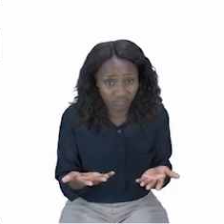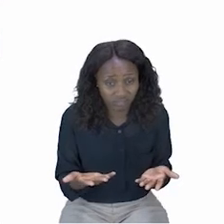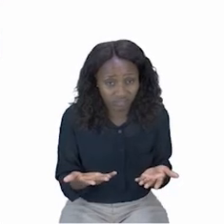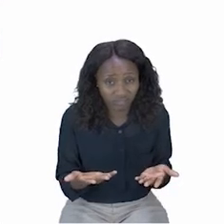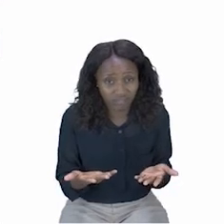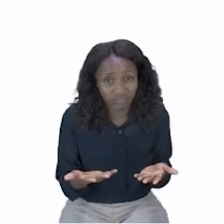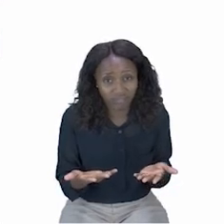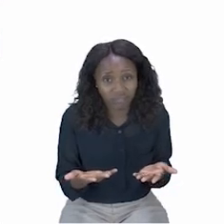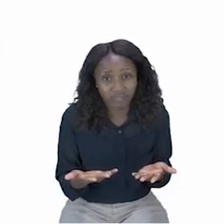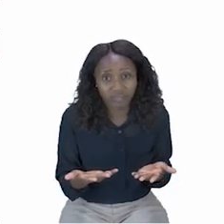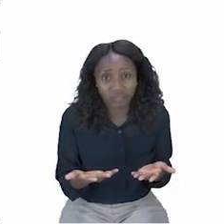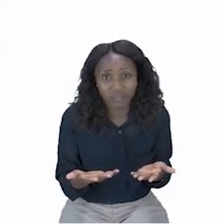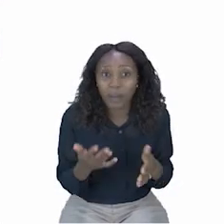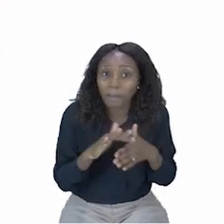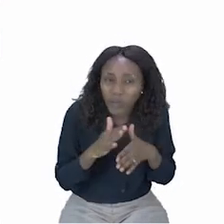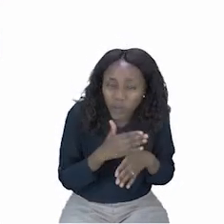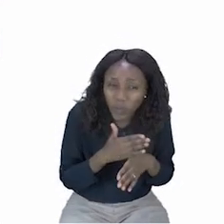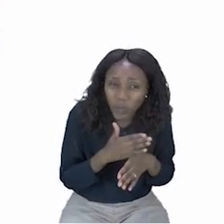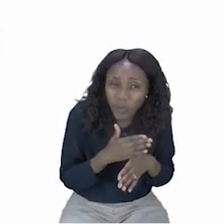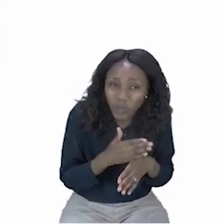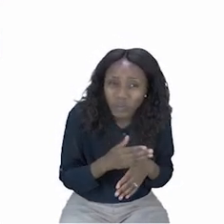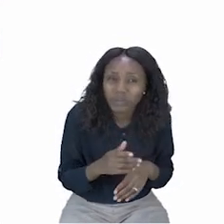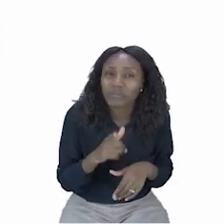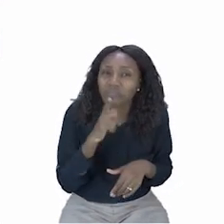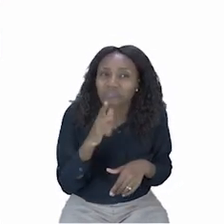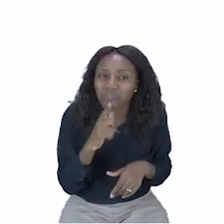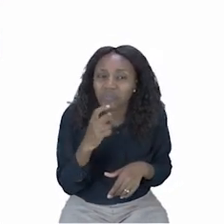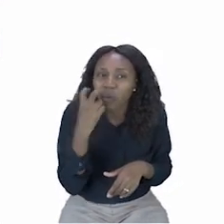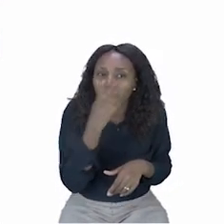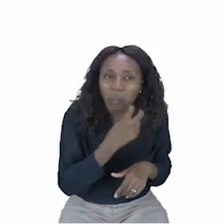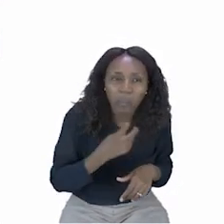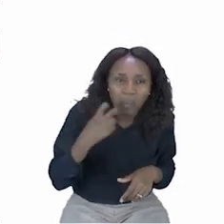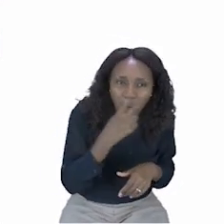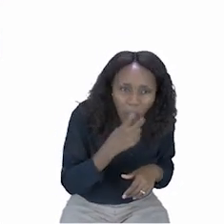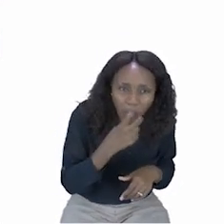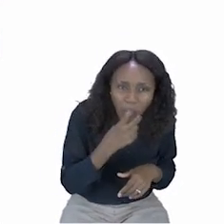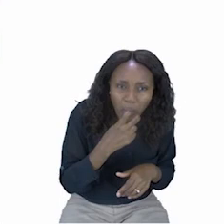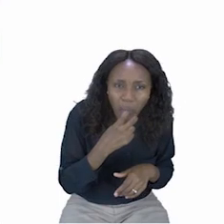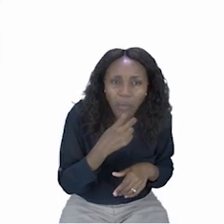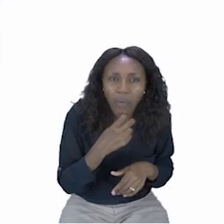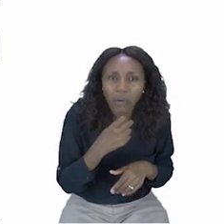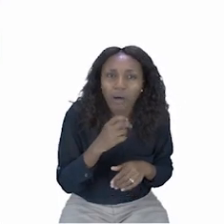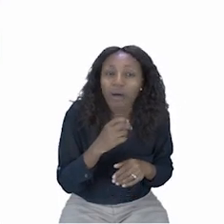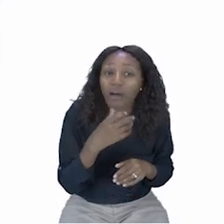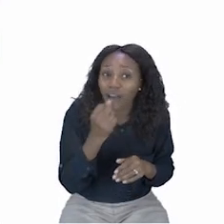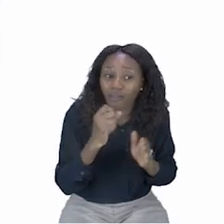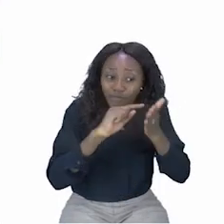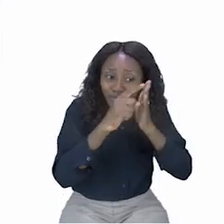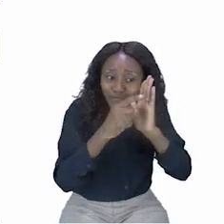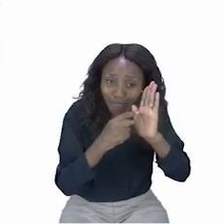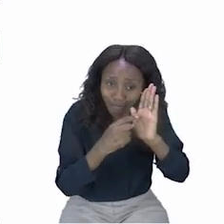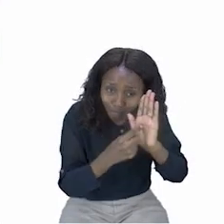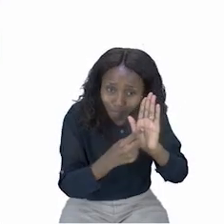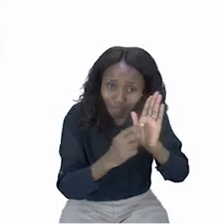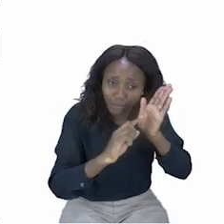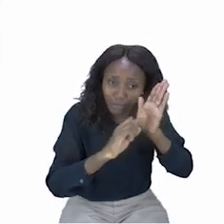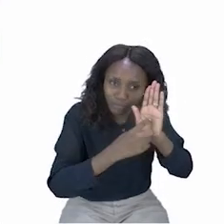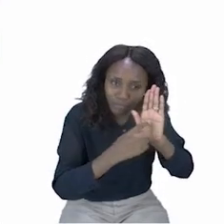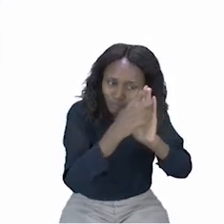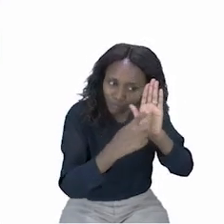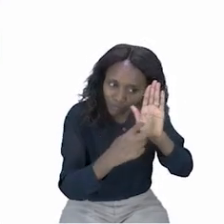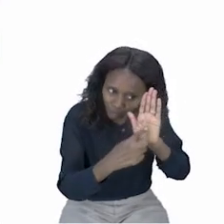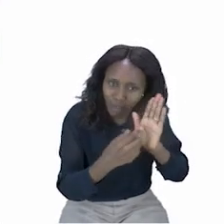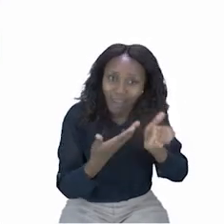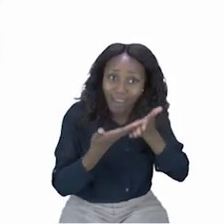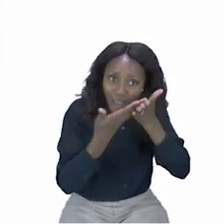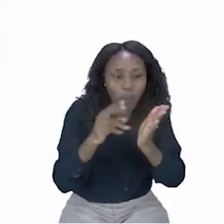make words. And when we put those words together, they become sentences. Now,